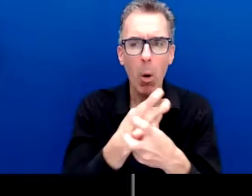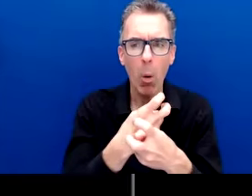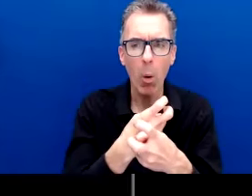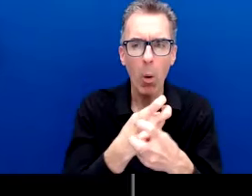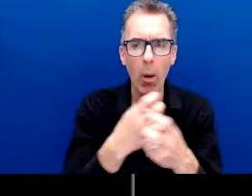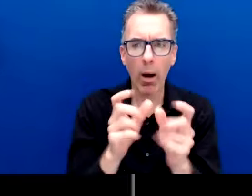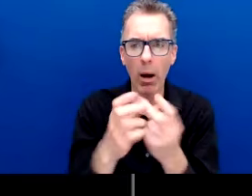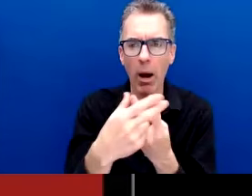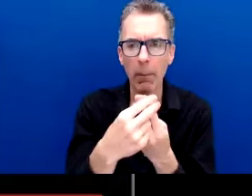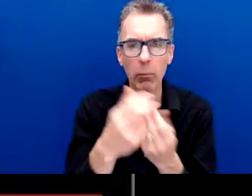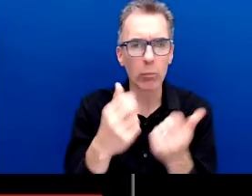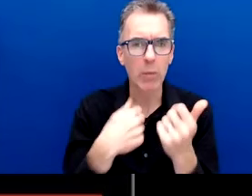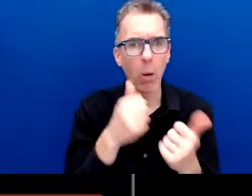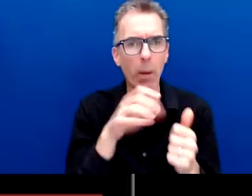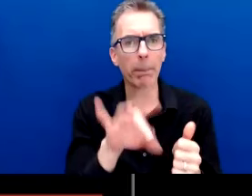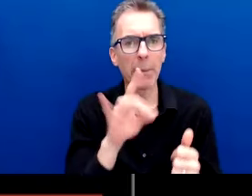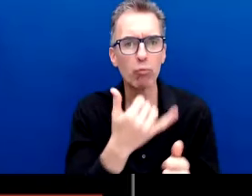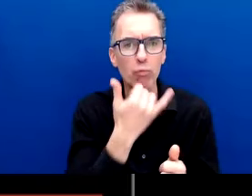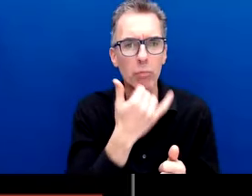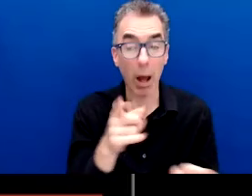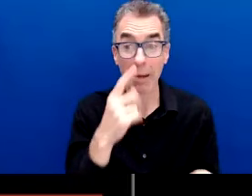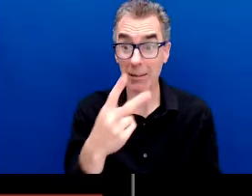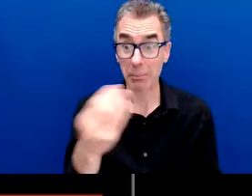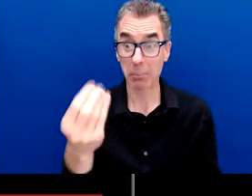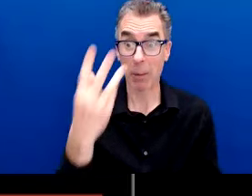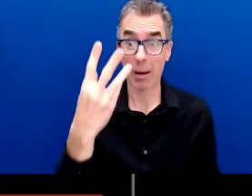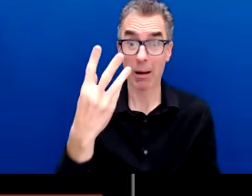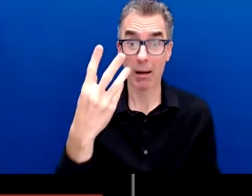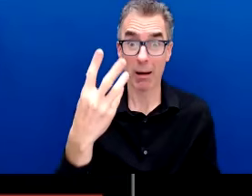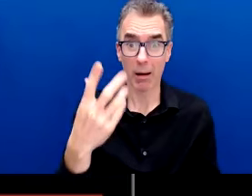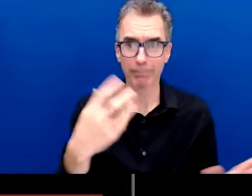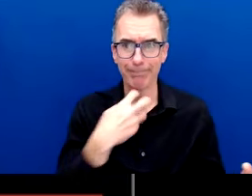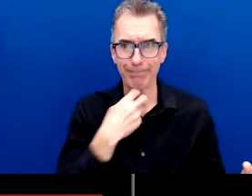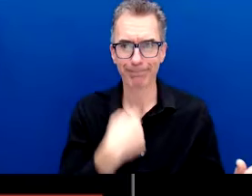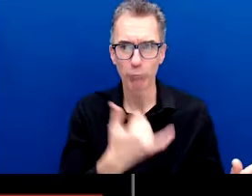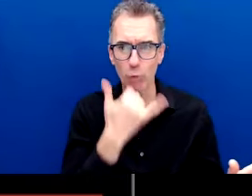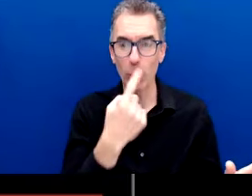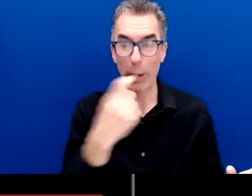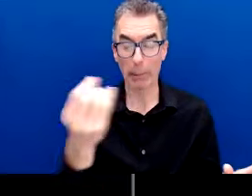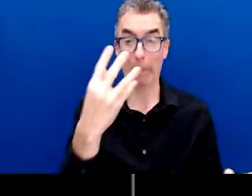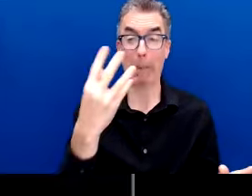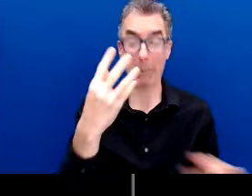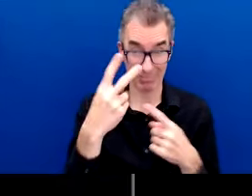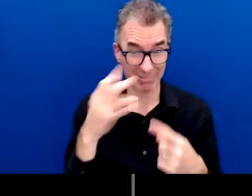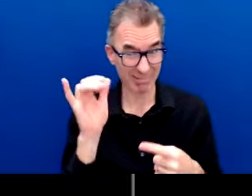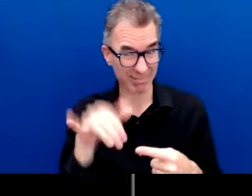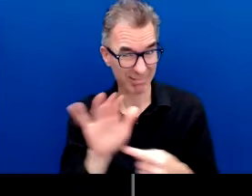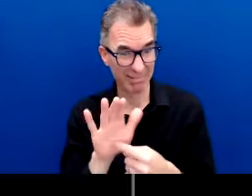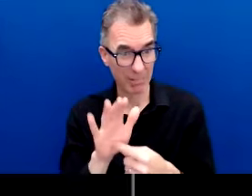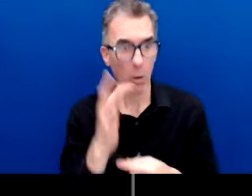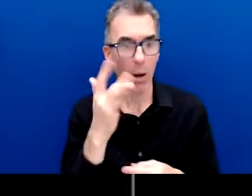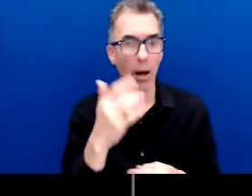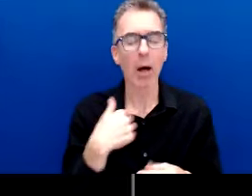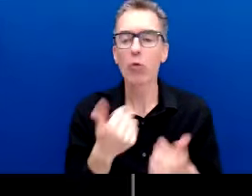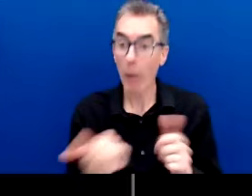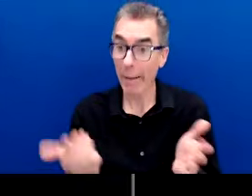Okay, so I'm going to choose something wrong this time. Oh, bummer. I got it wrong, red. So because I chose